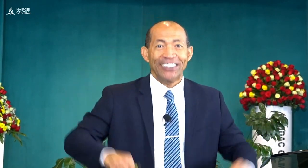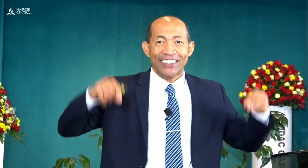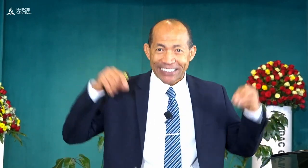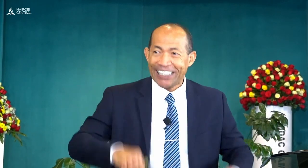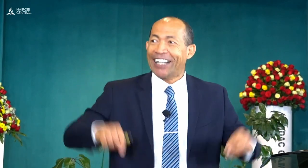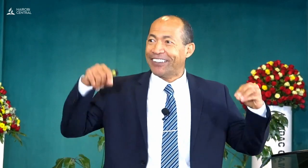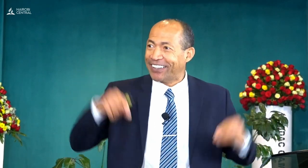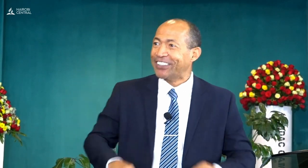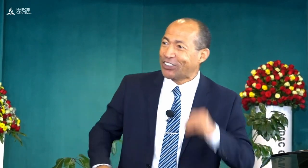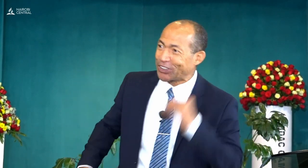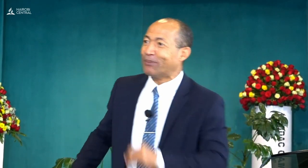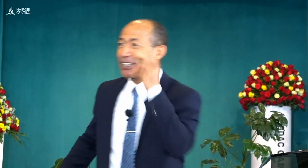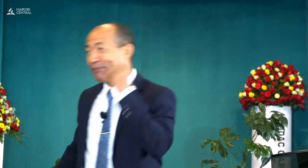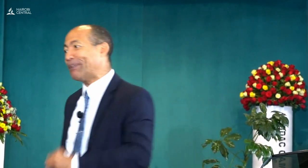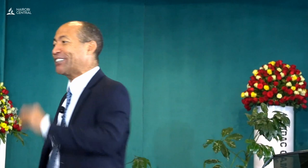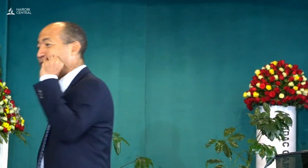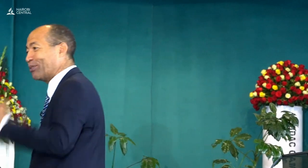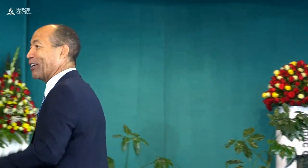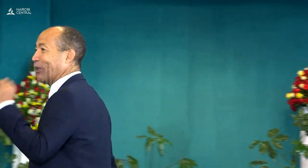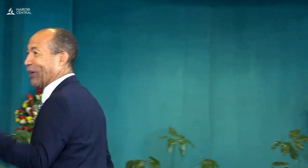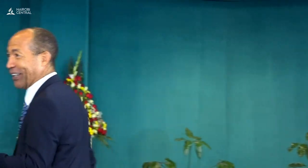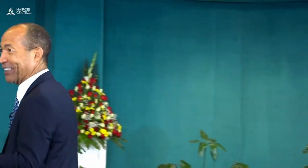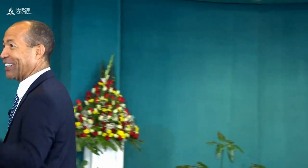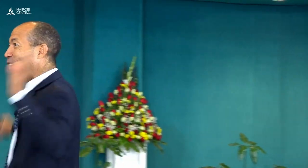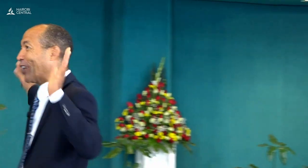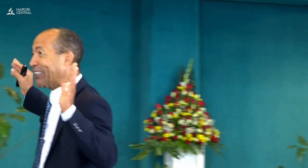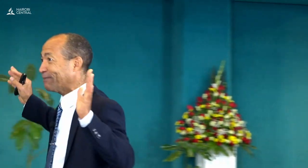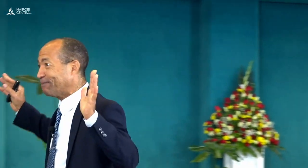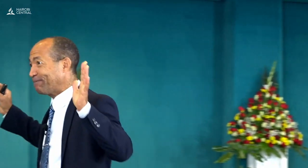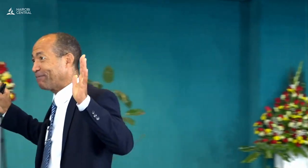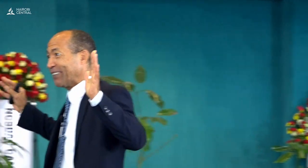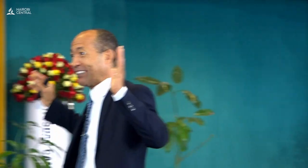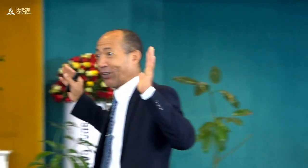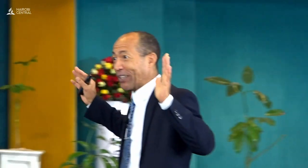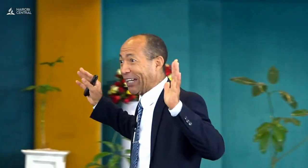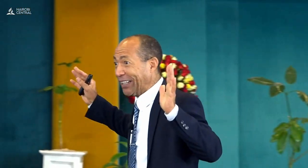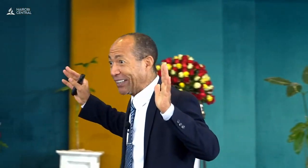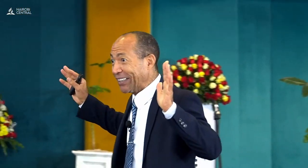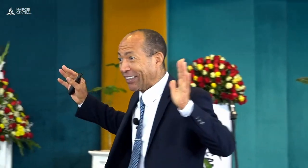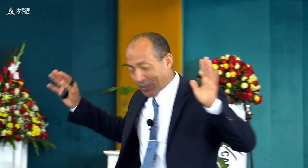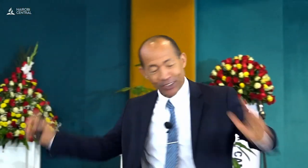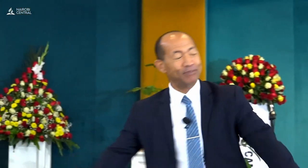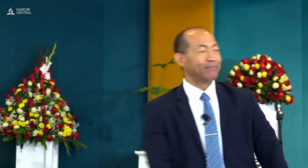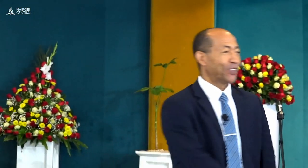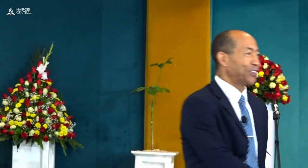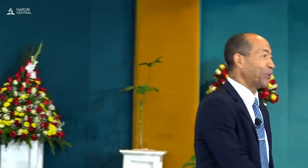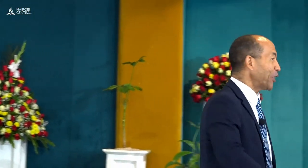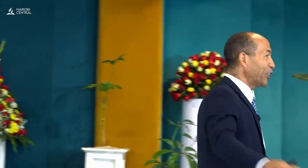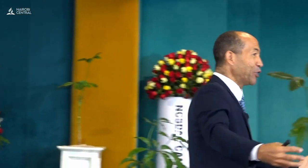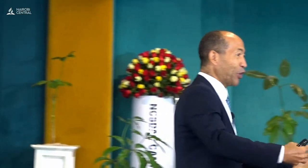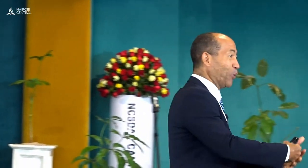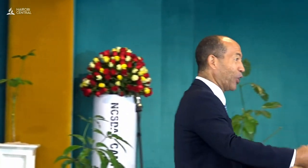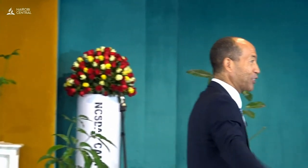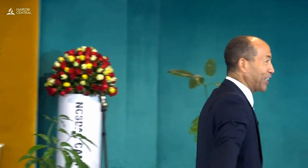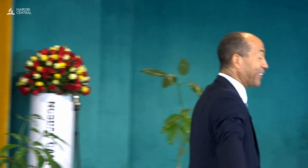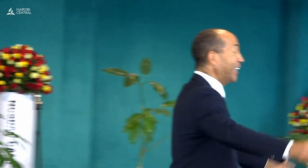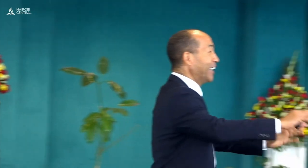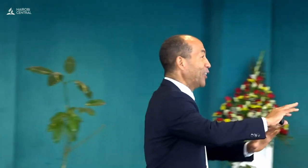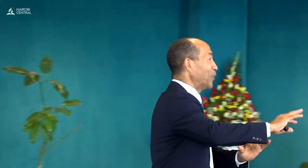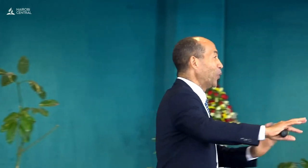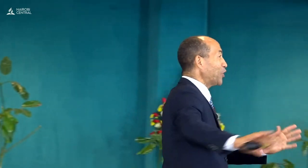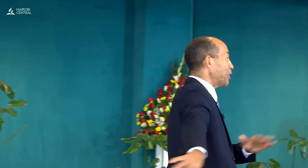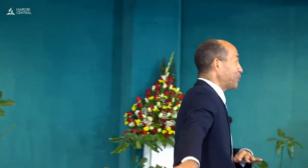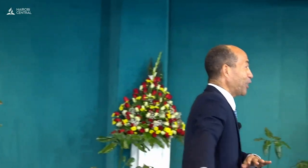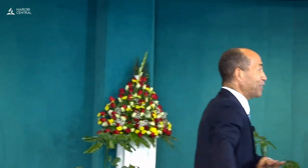us understand this subject matter very well. Is that all right? Is that okay? Good, good. So we're going to do some work